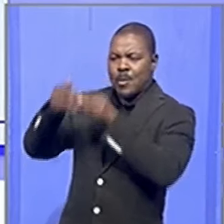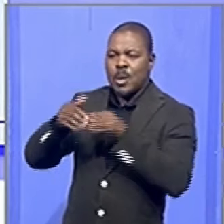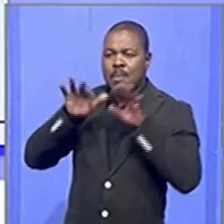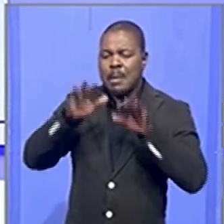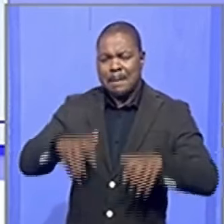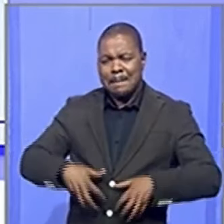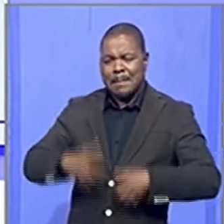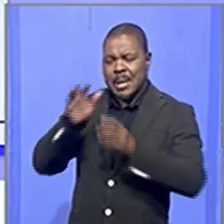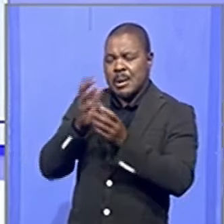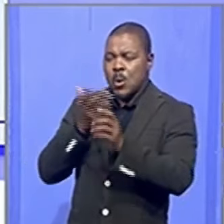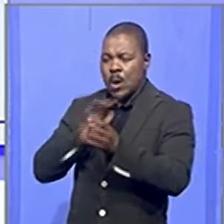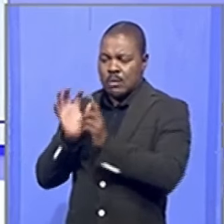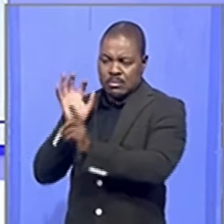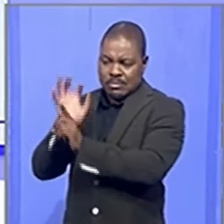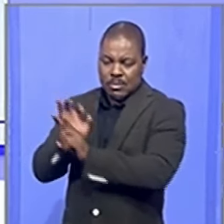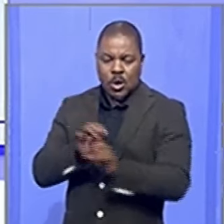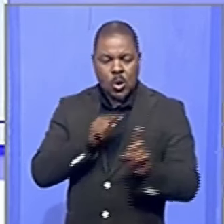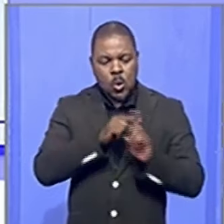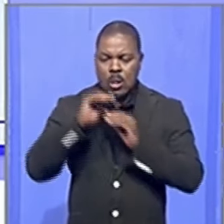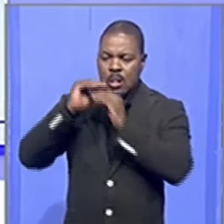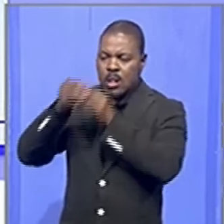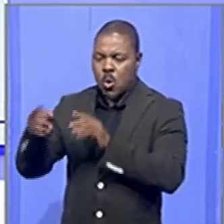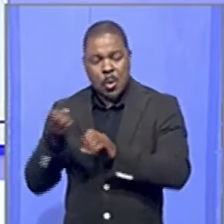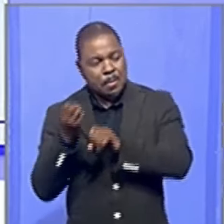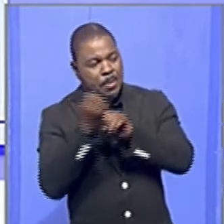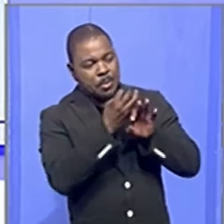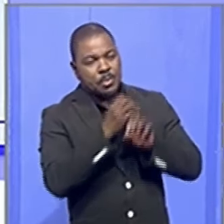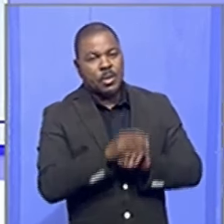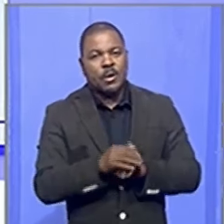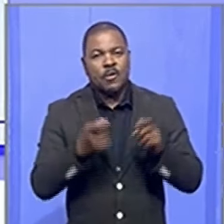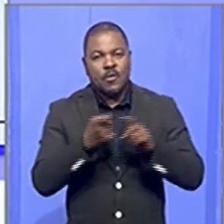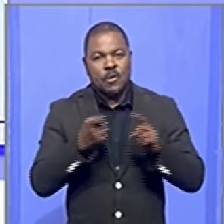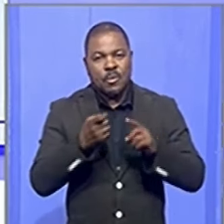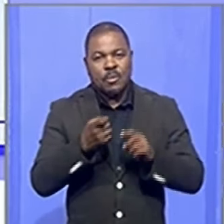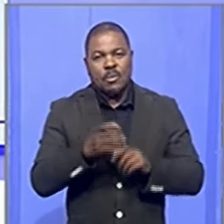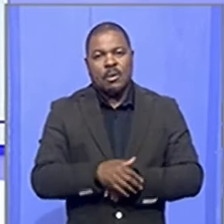nakong ya kopano ya setšhaba ka kutlwanong Odendalsras kgweding ya Dibokwane le nyaga.